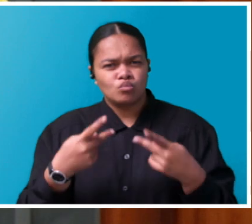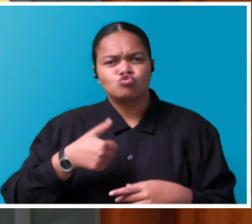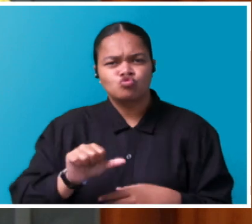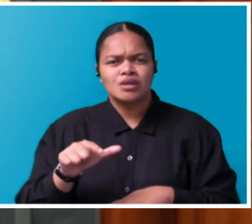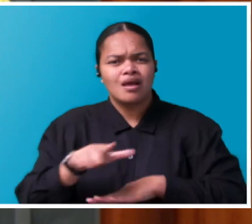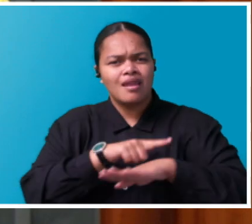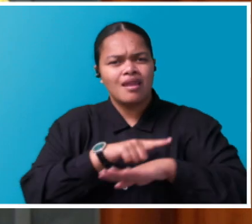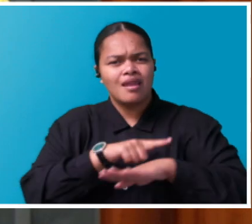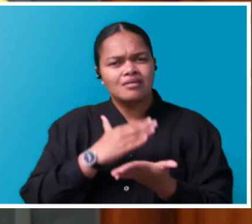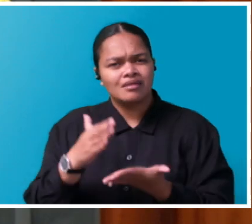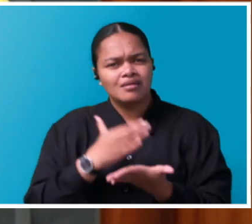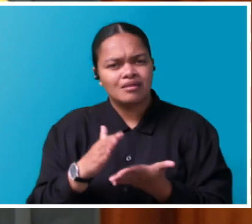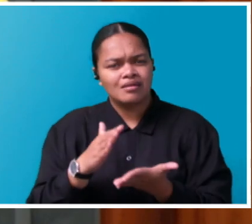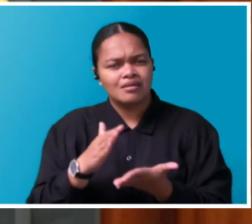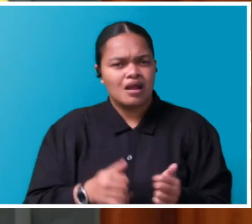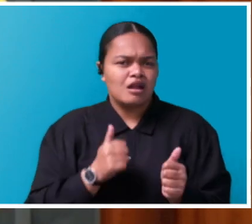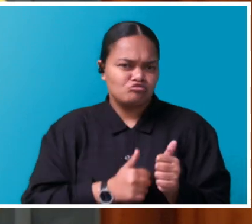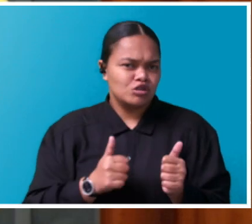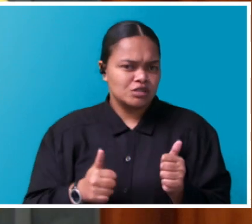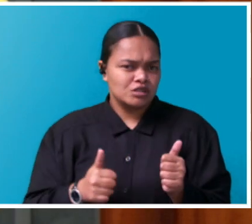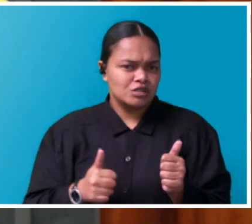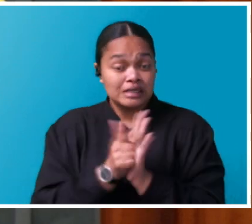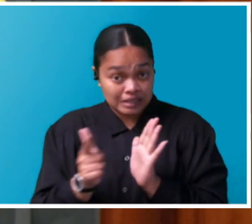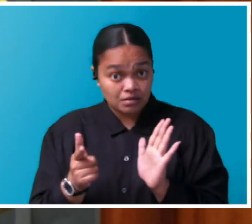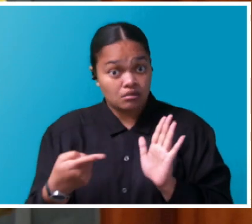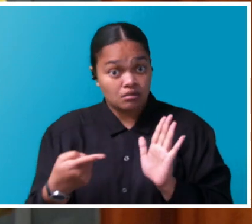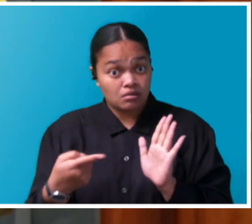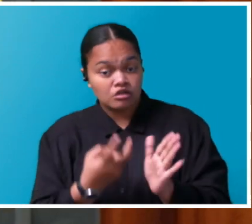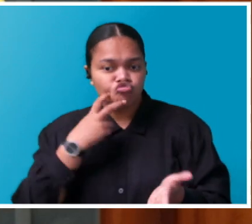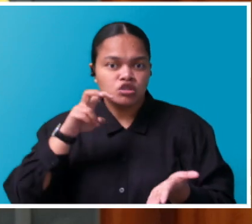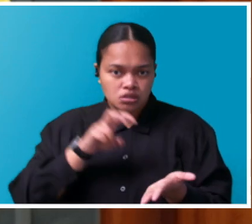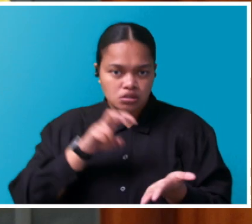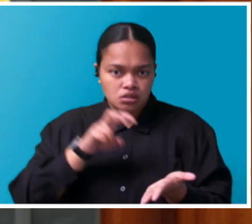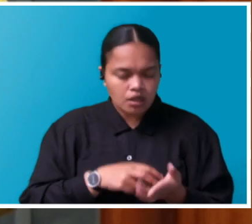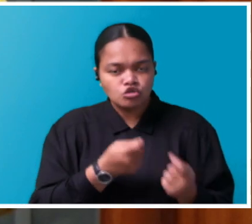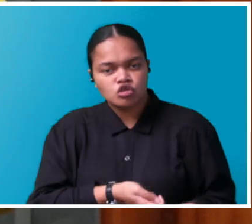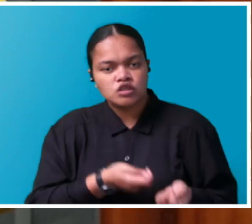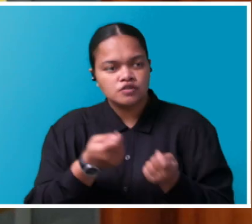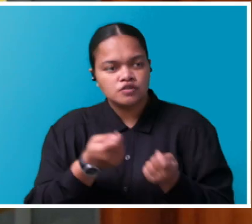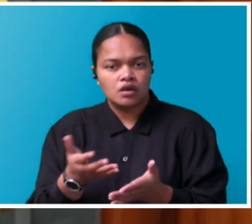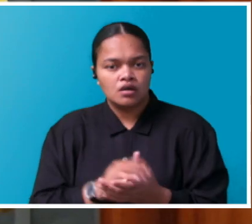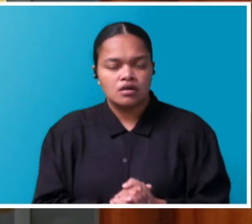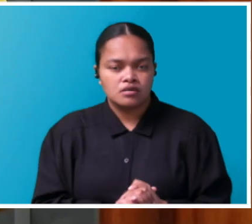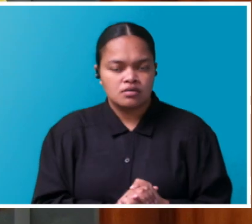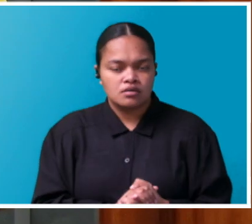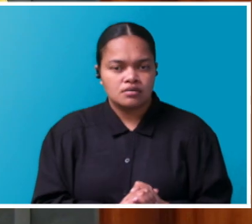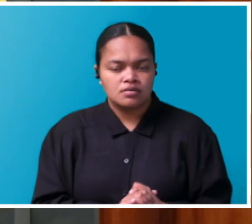agreement arrangement as the legal document to register and transfer the emission reduction